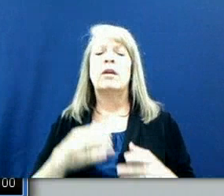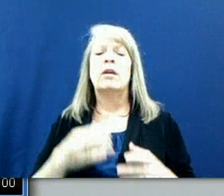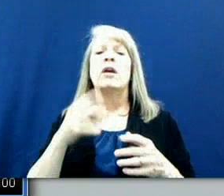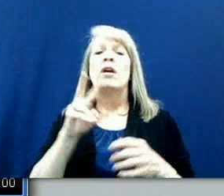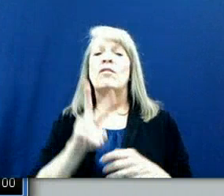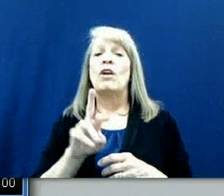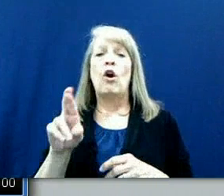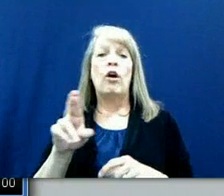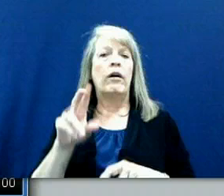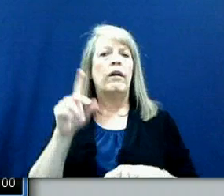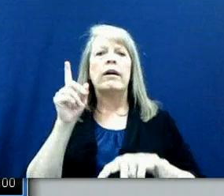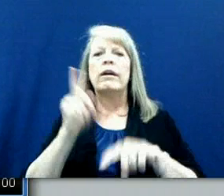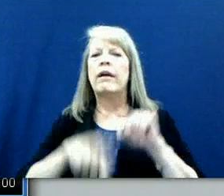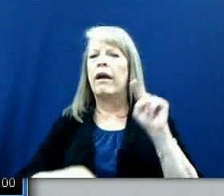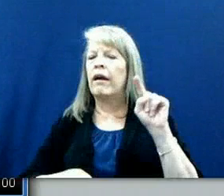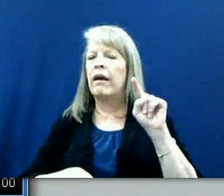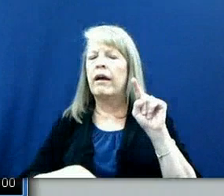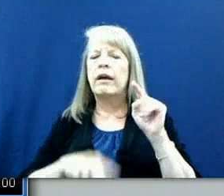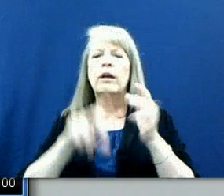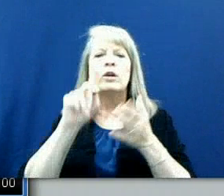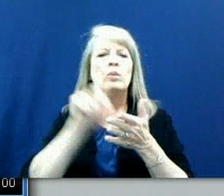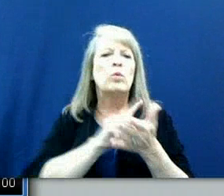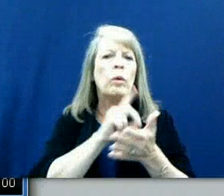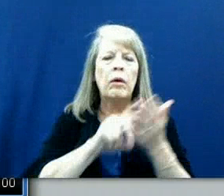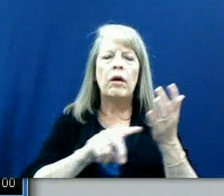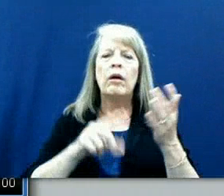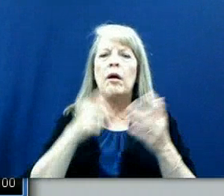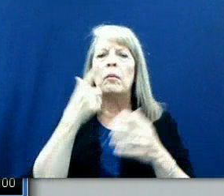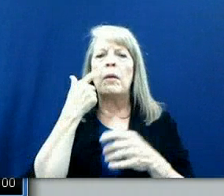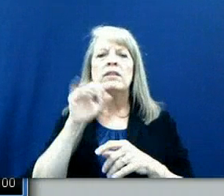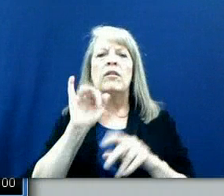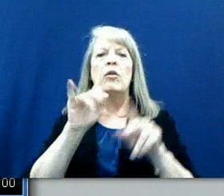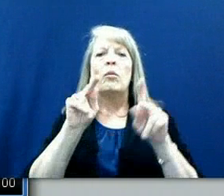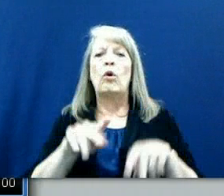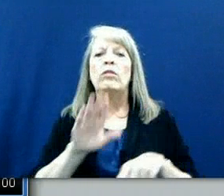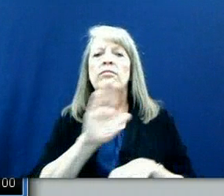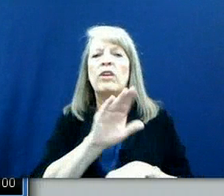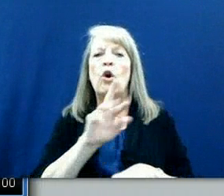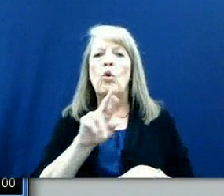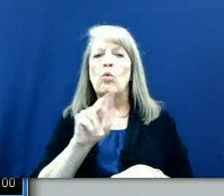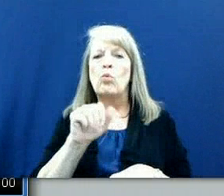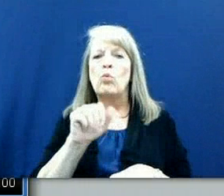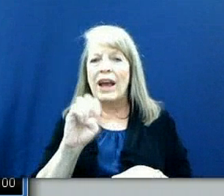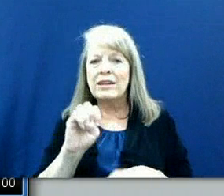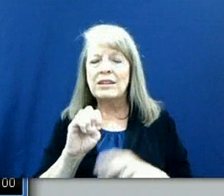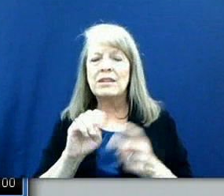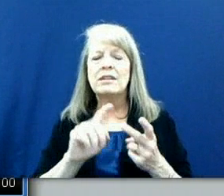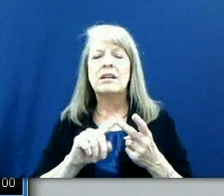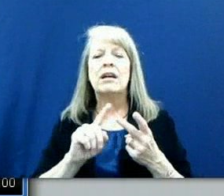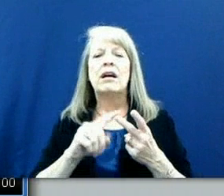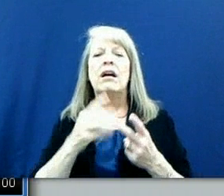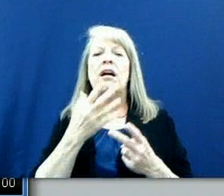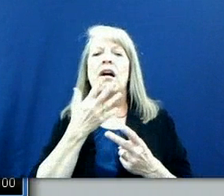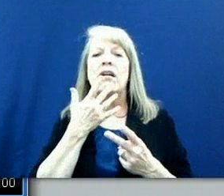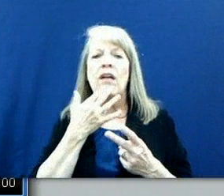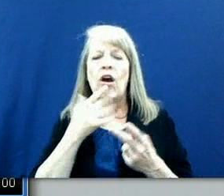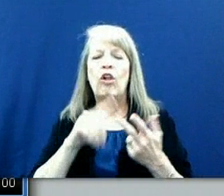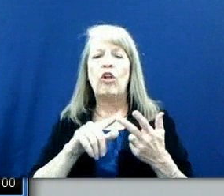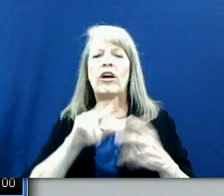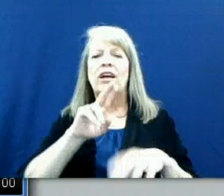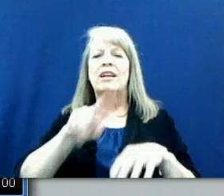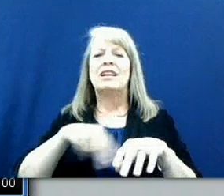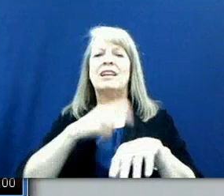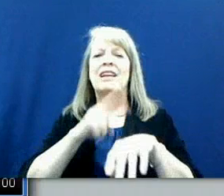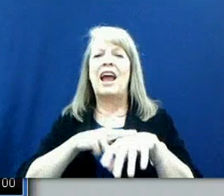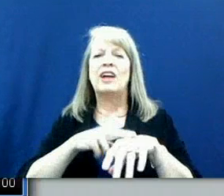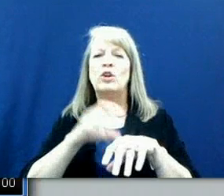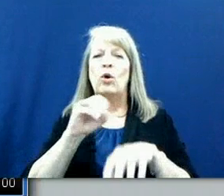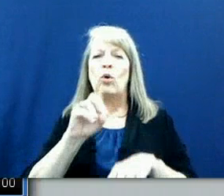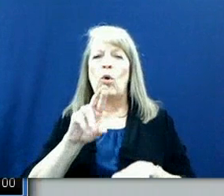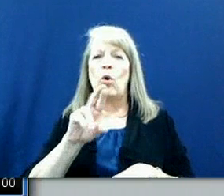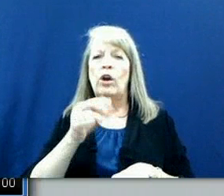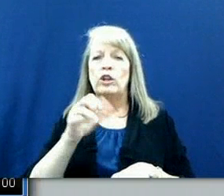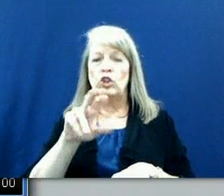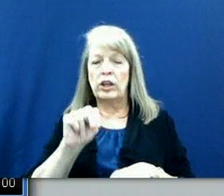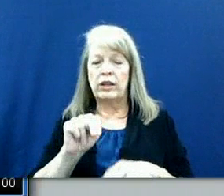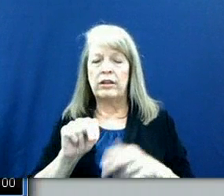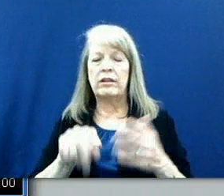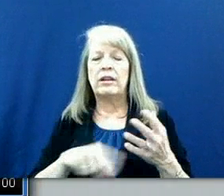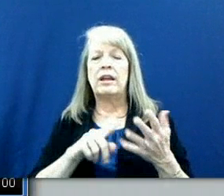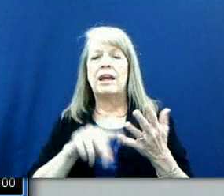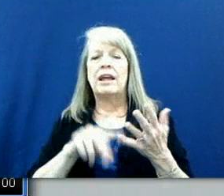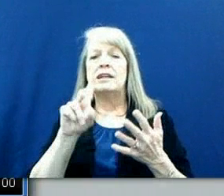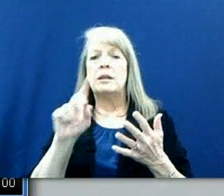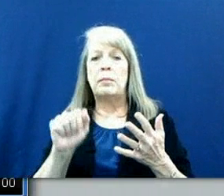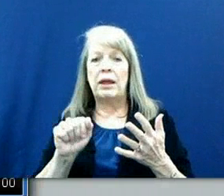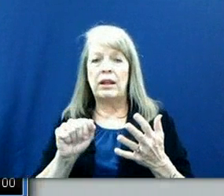VR cannot discriminate on the basis of race, color, national origin, disability, political